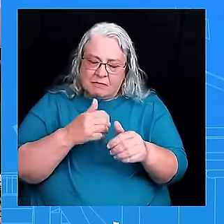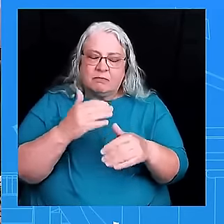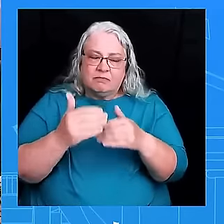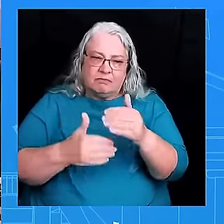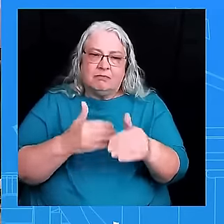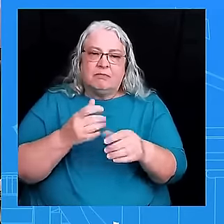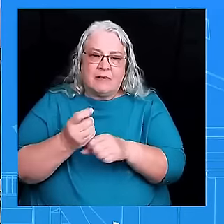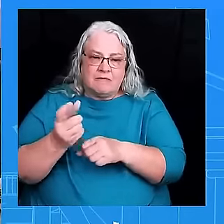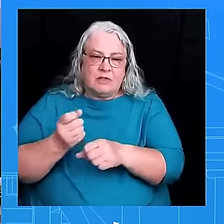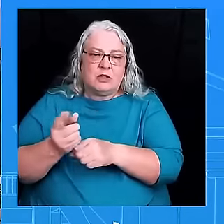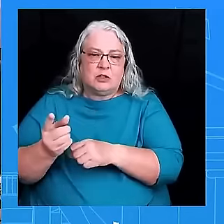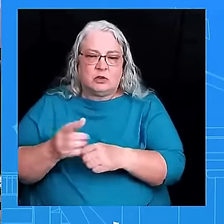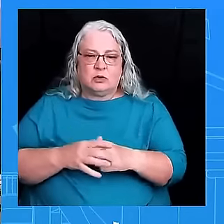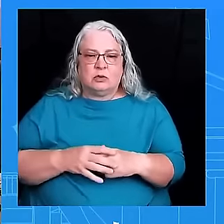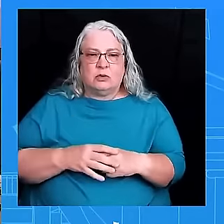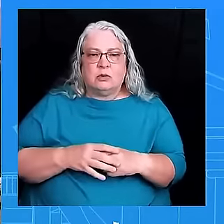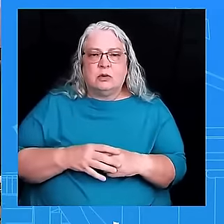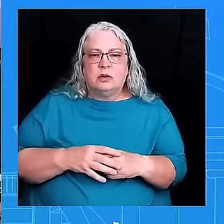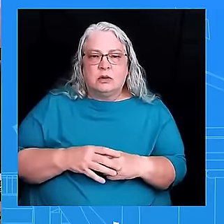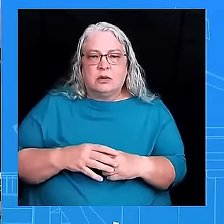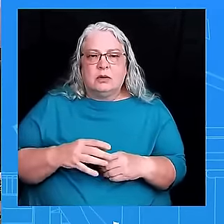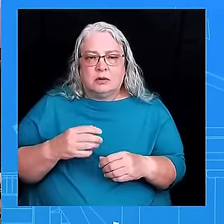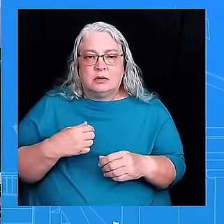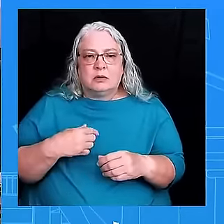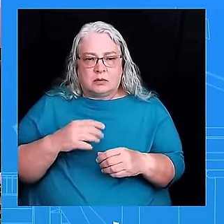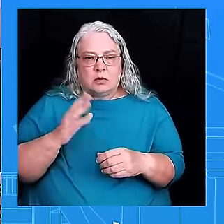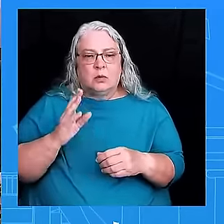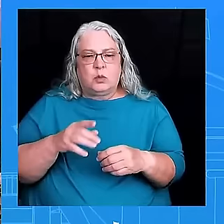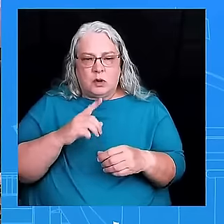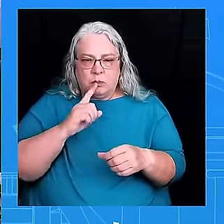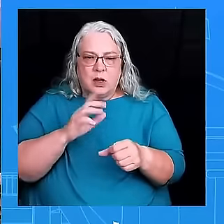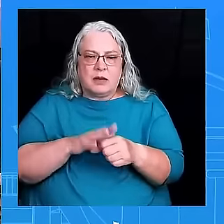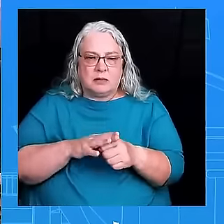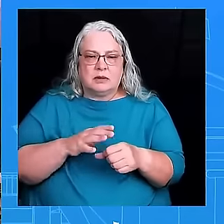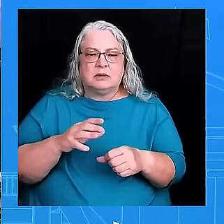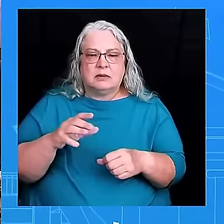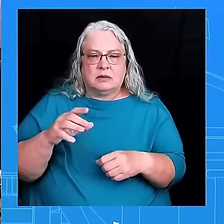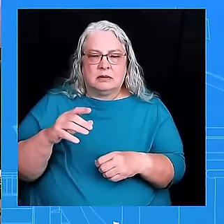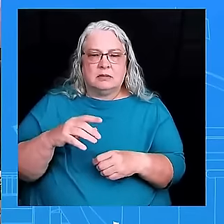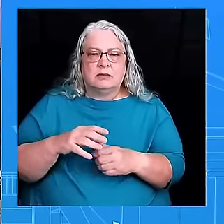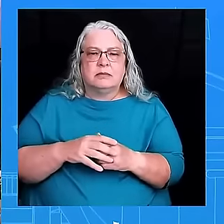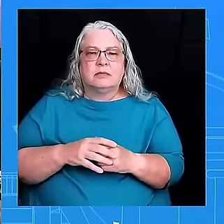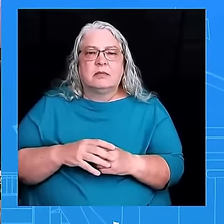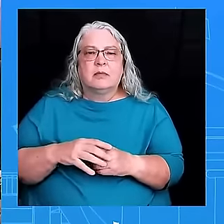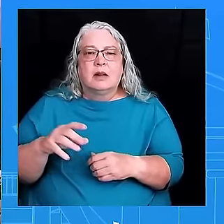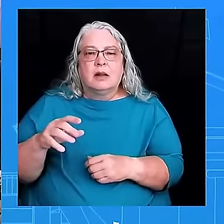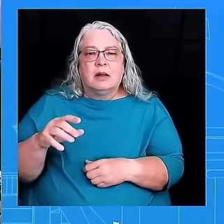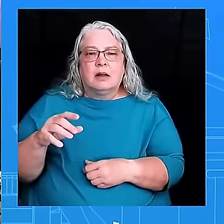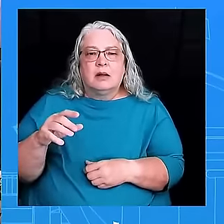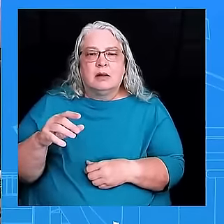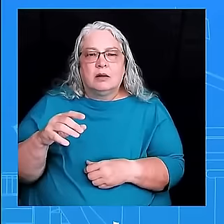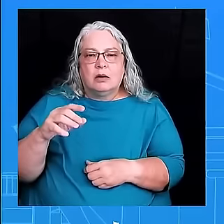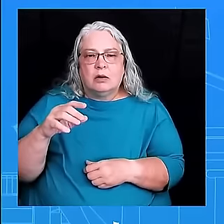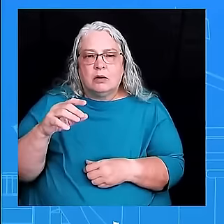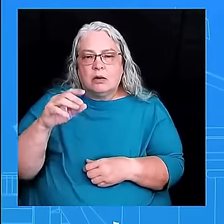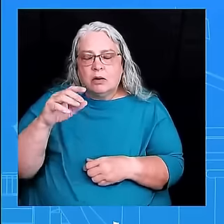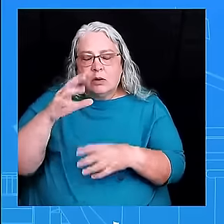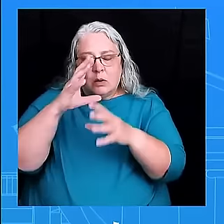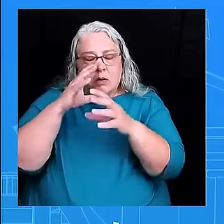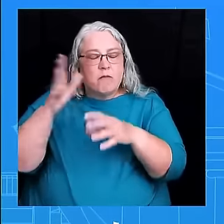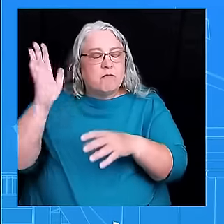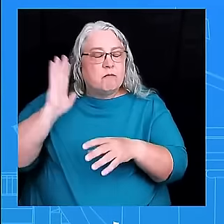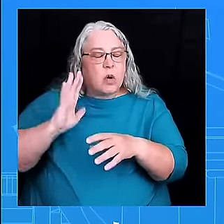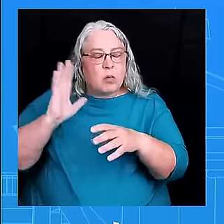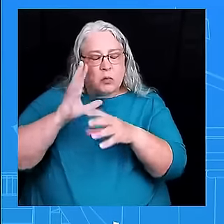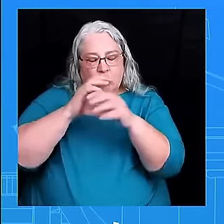Harris's identity, said he didn't know she was black. You reacted to that yesterday. But I'm wondering if the president is aware of those comments. The president's aware. I think